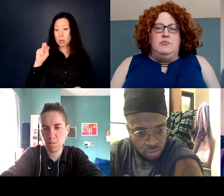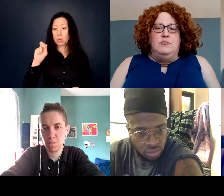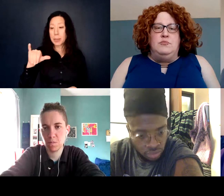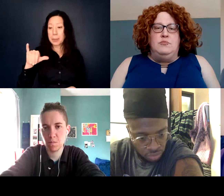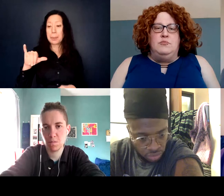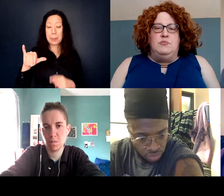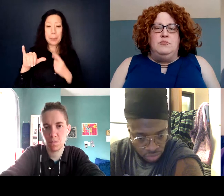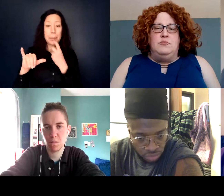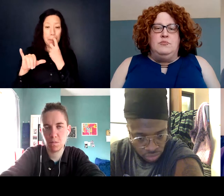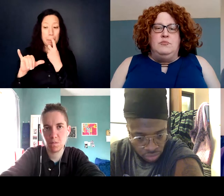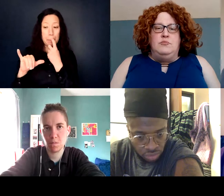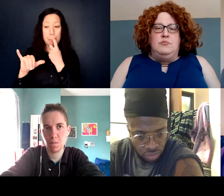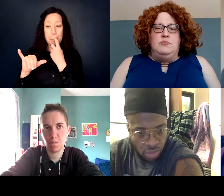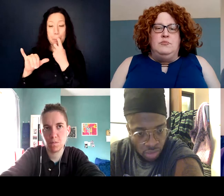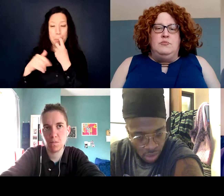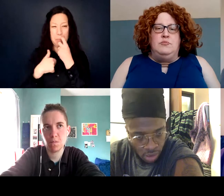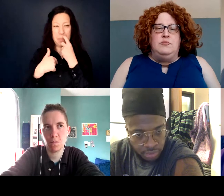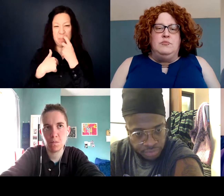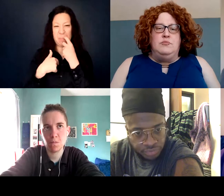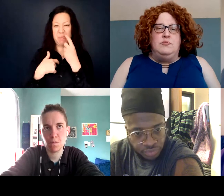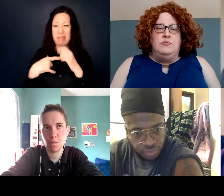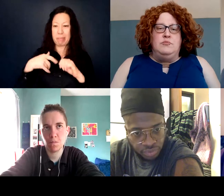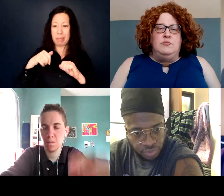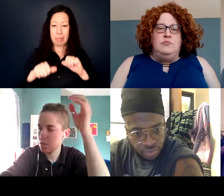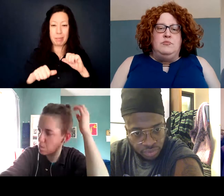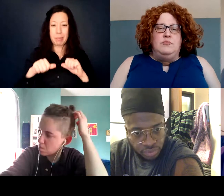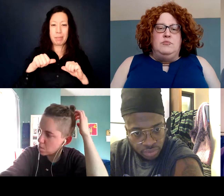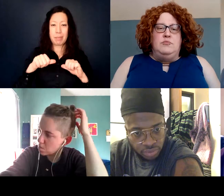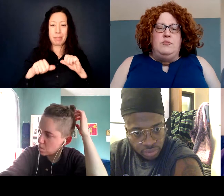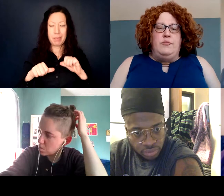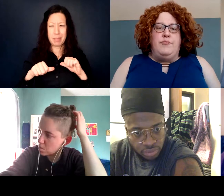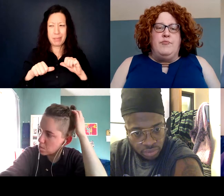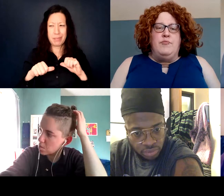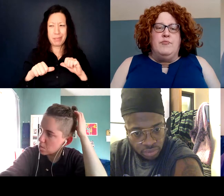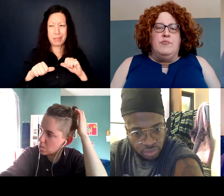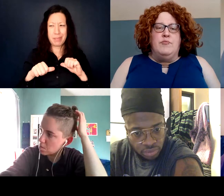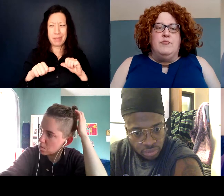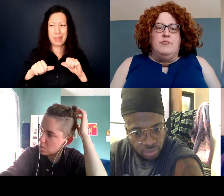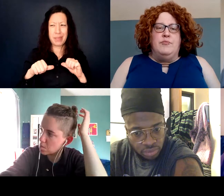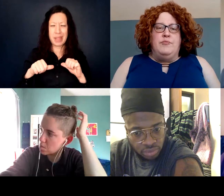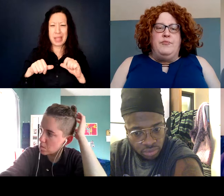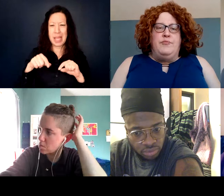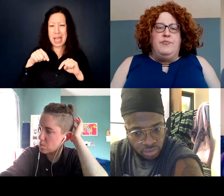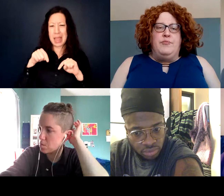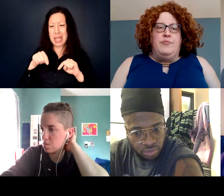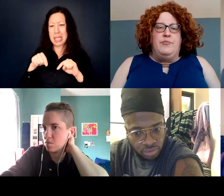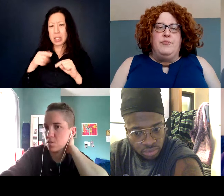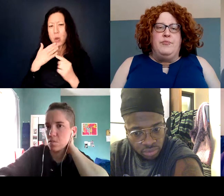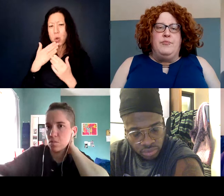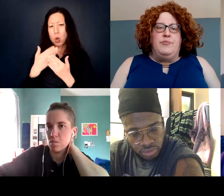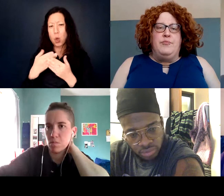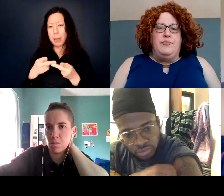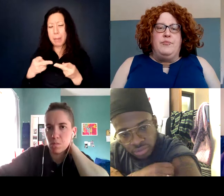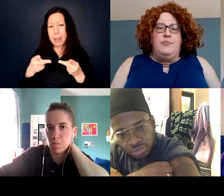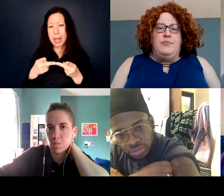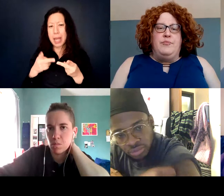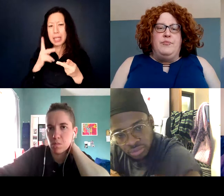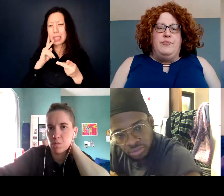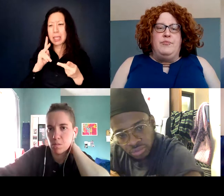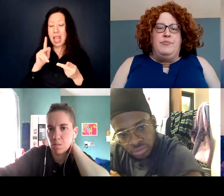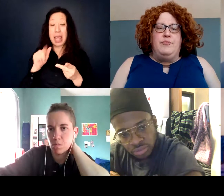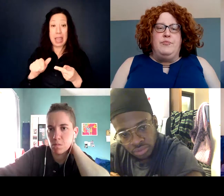kind of torn about whether this is a good space for us to give opportunity for new trainers